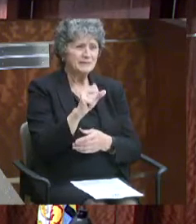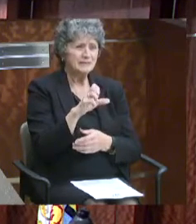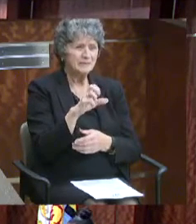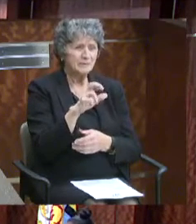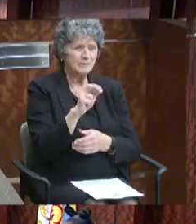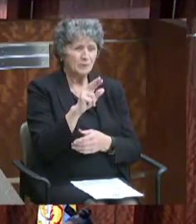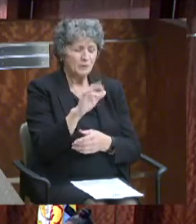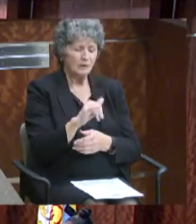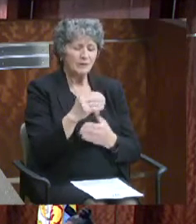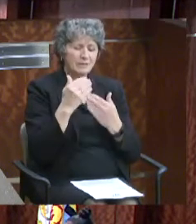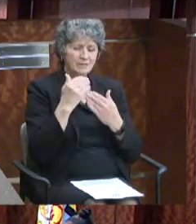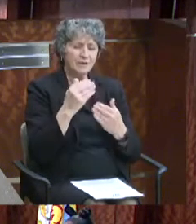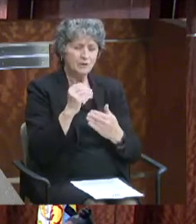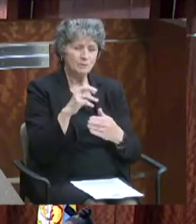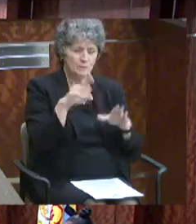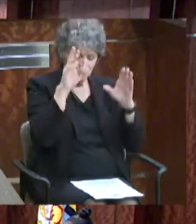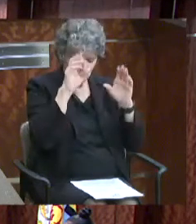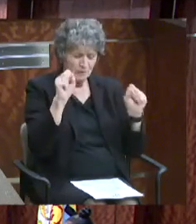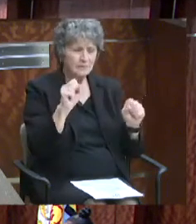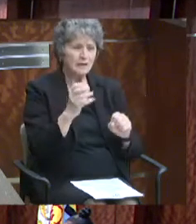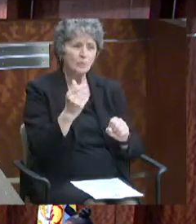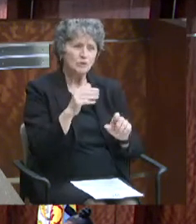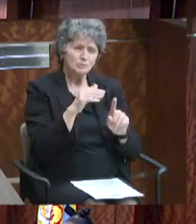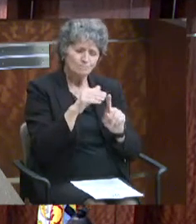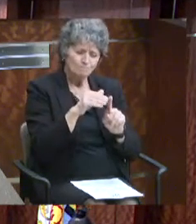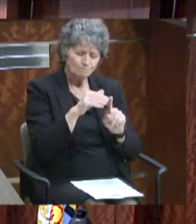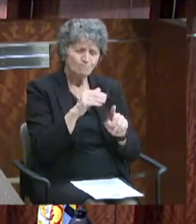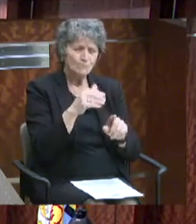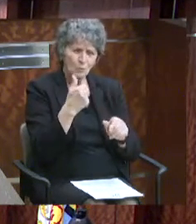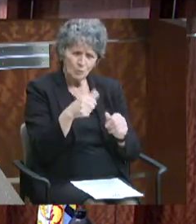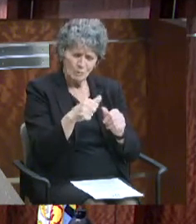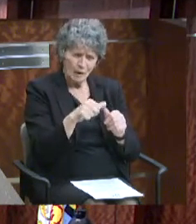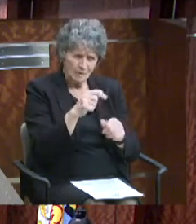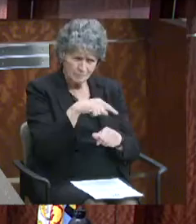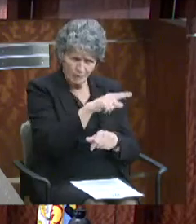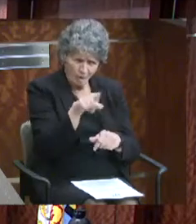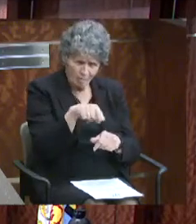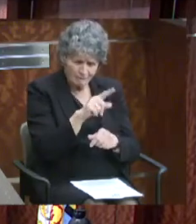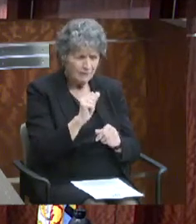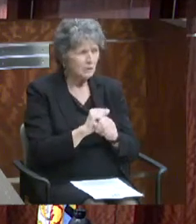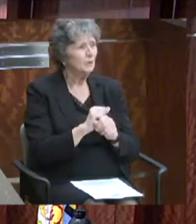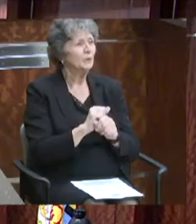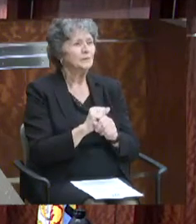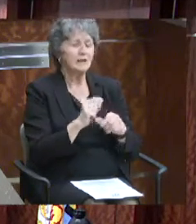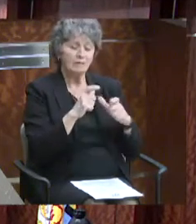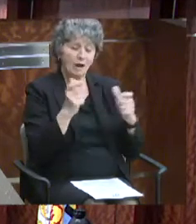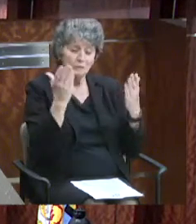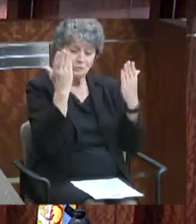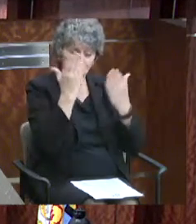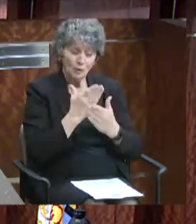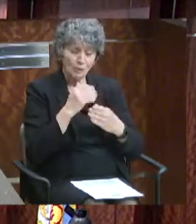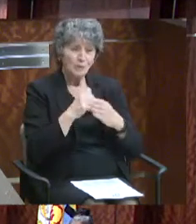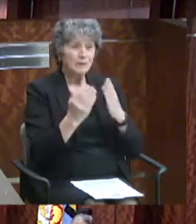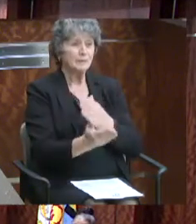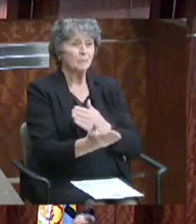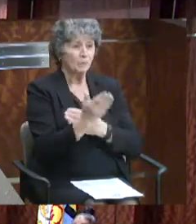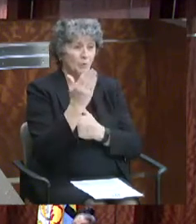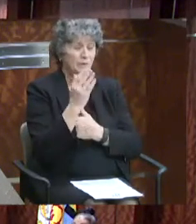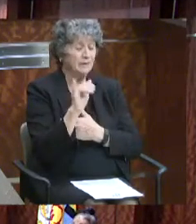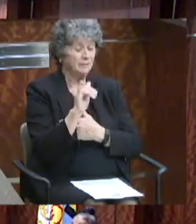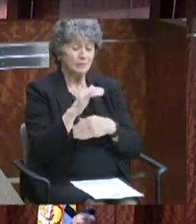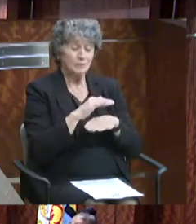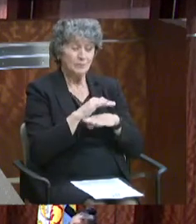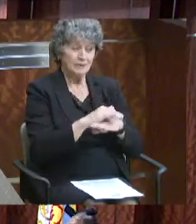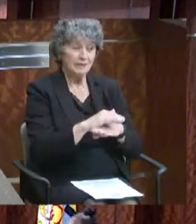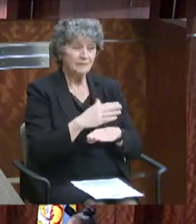Thank you, Mr. President. I just want to remind everybody that it's gotten a lot darker in the morning and also in the evening, and